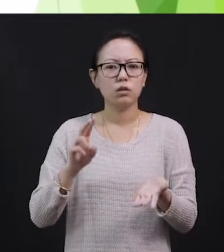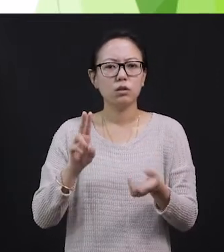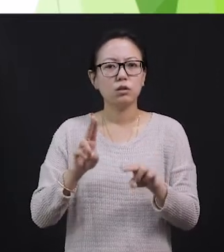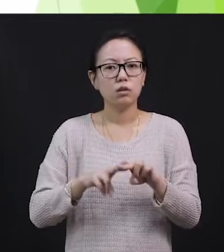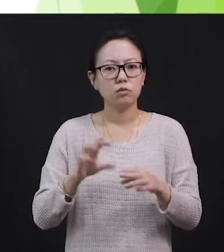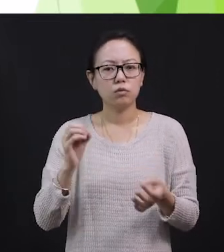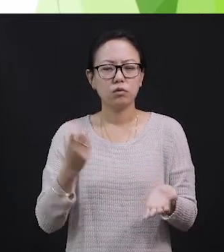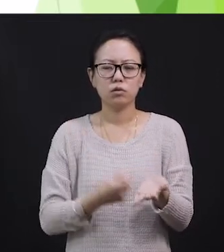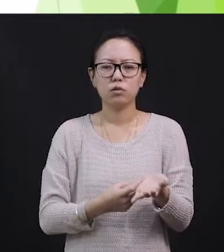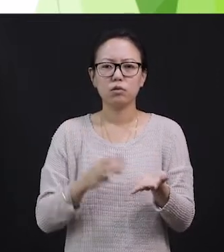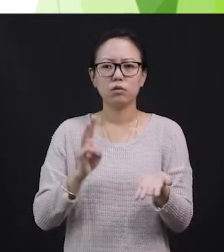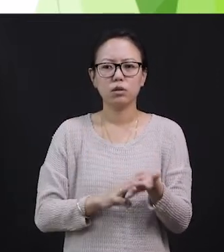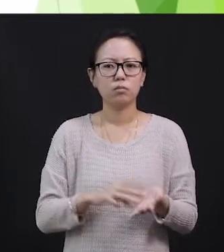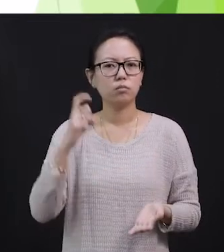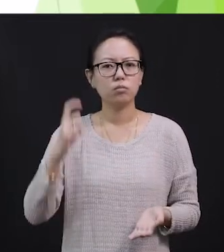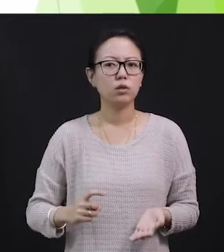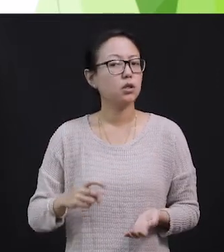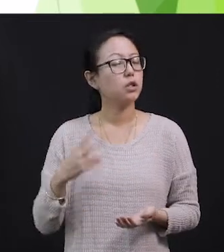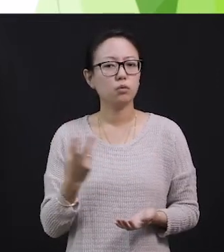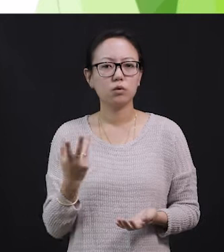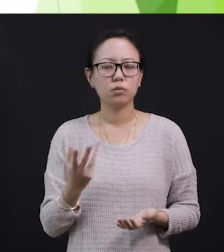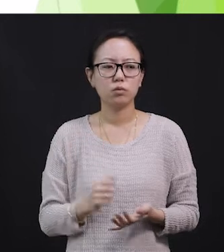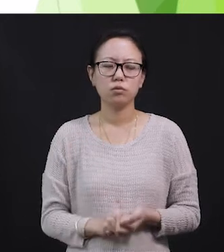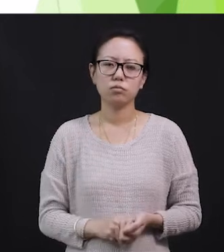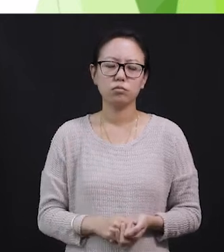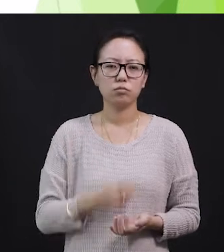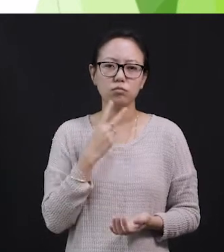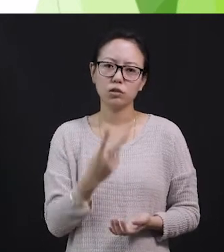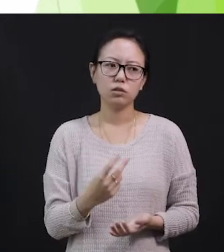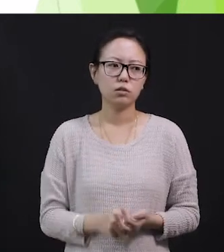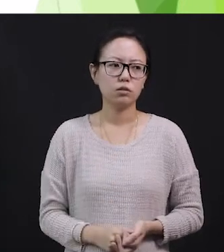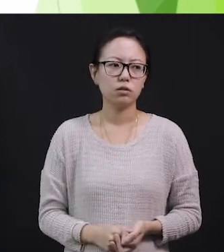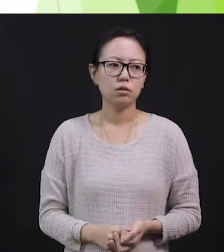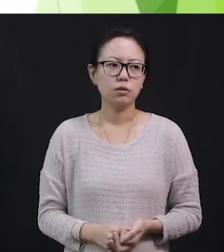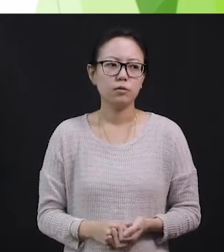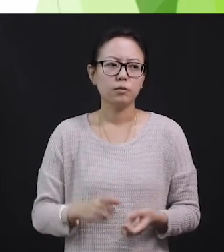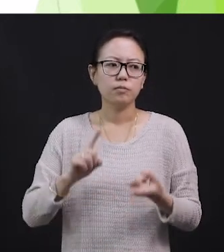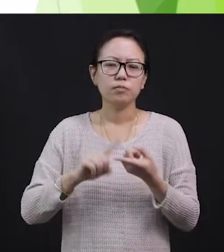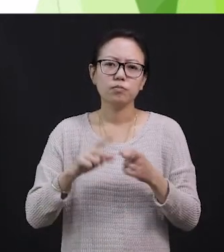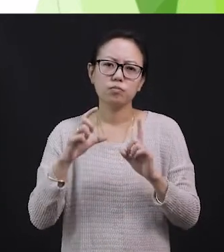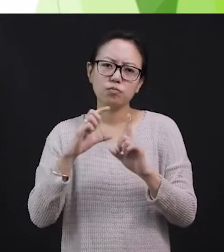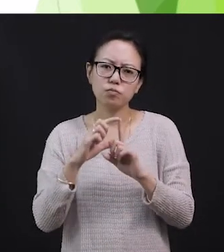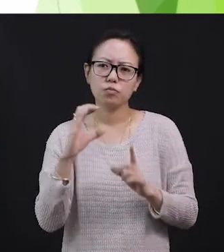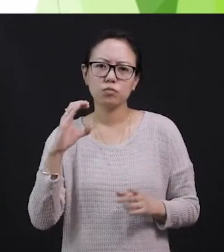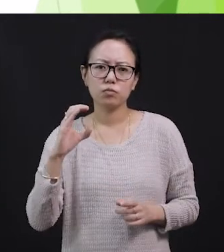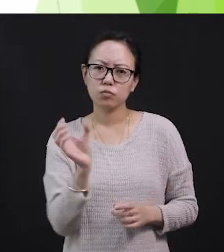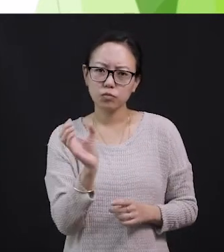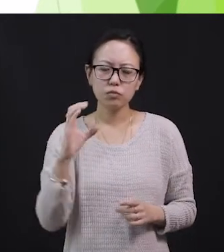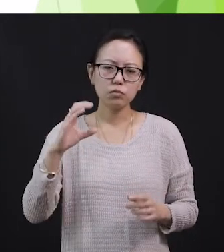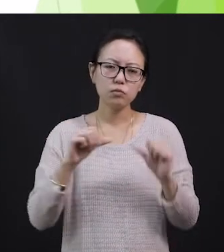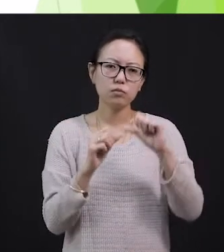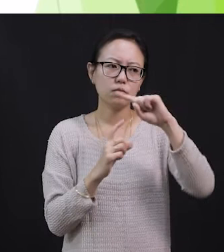can be traced back to the 19th century, when it was mostly religious in nature. So what we were trying to learn